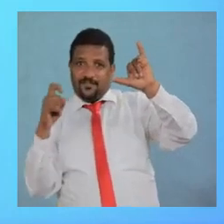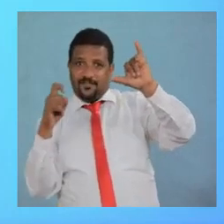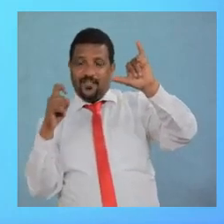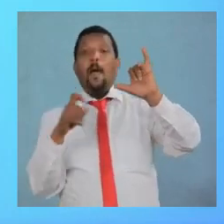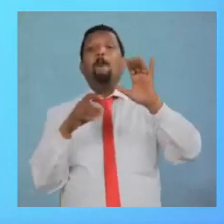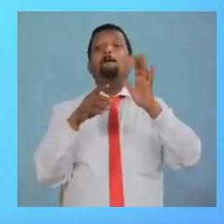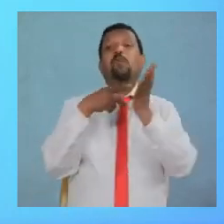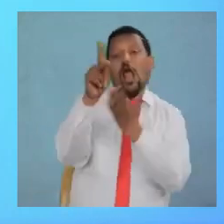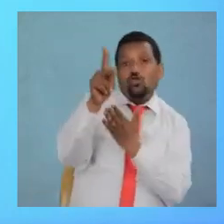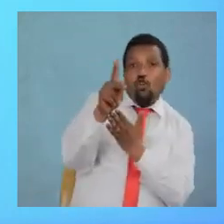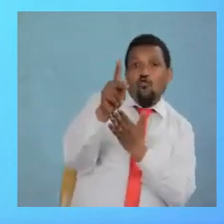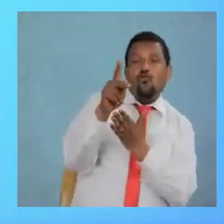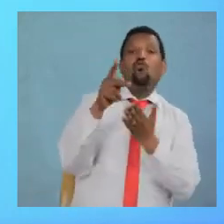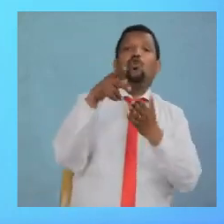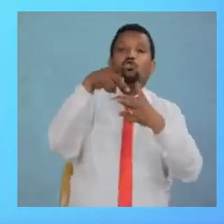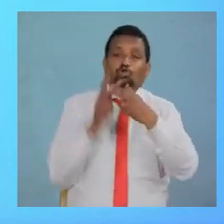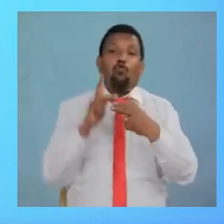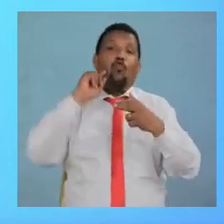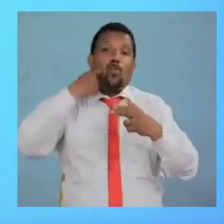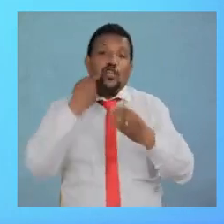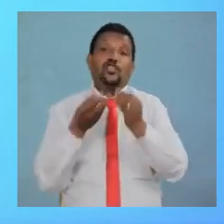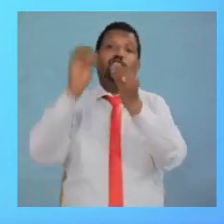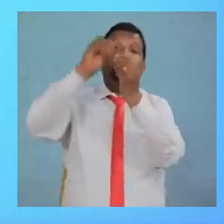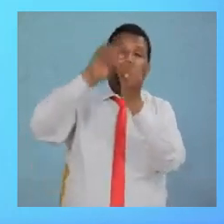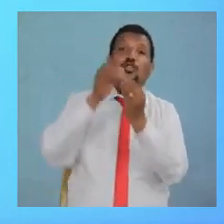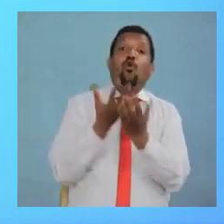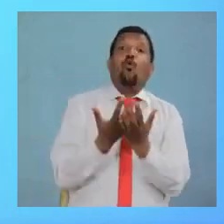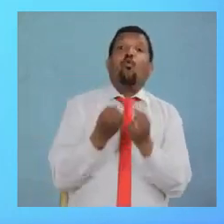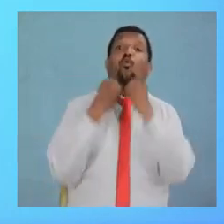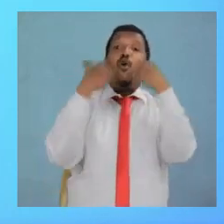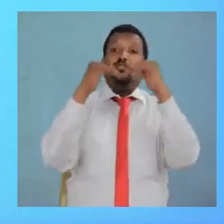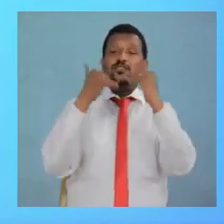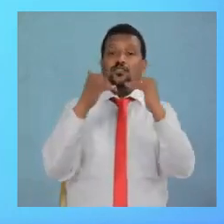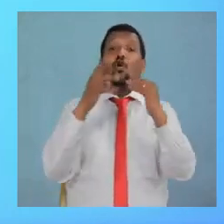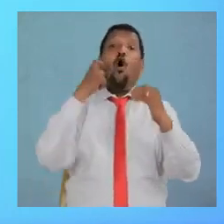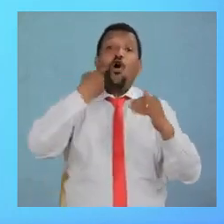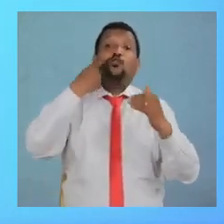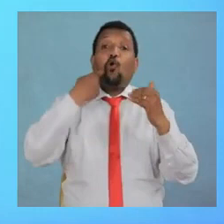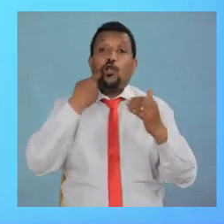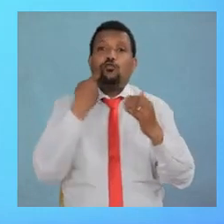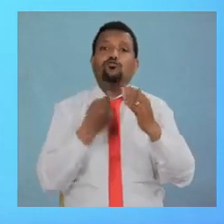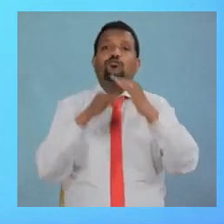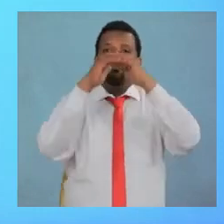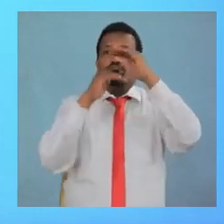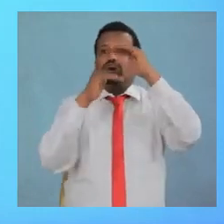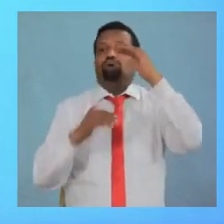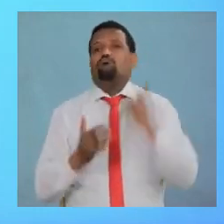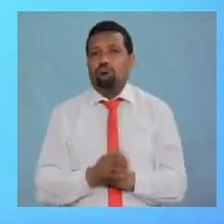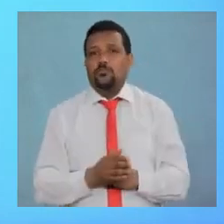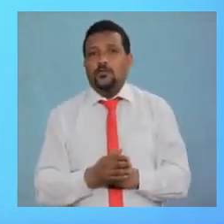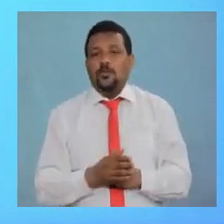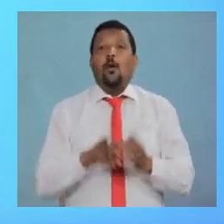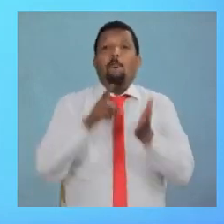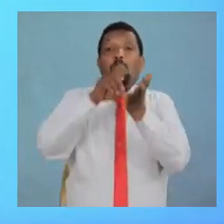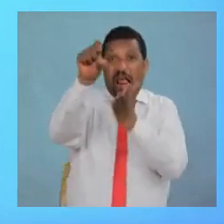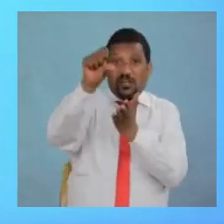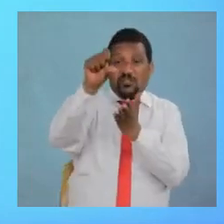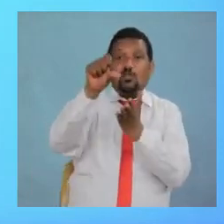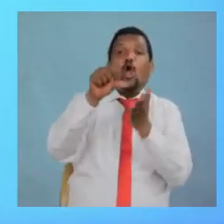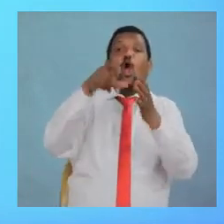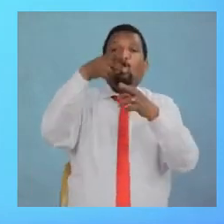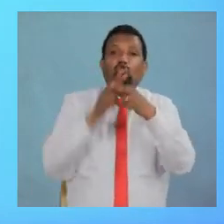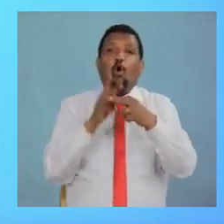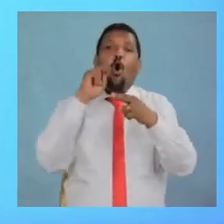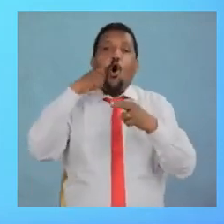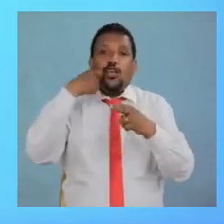of a kilogram of orange increases, then the quantity demanded for orange will decline, and as price of a kilogram